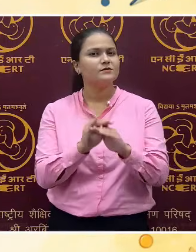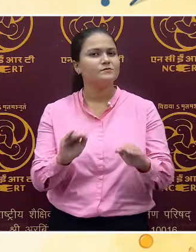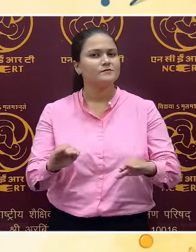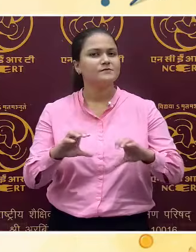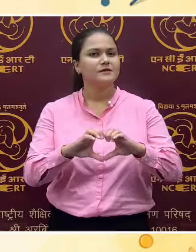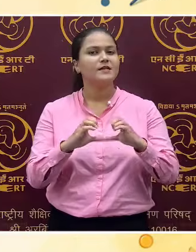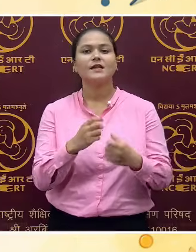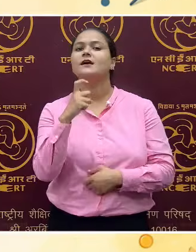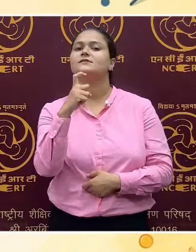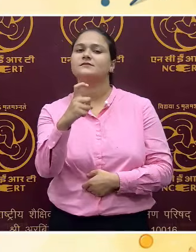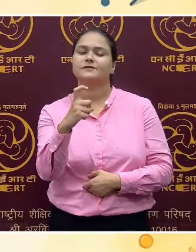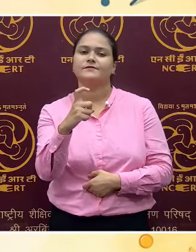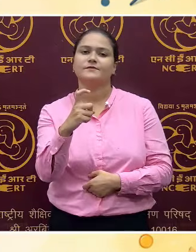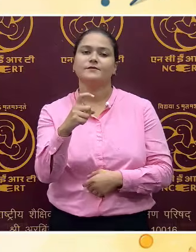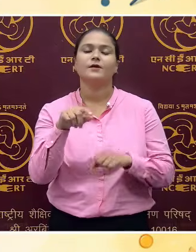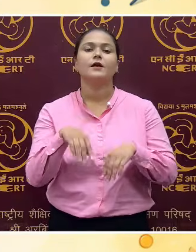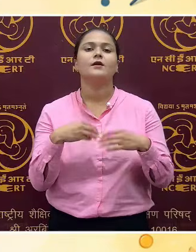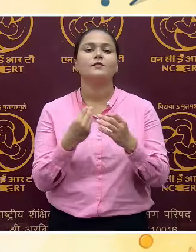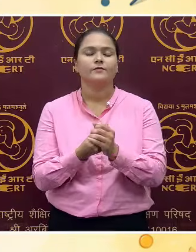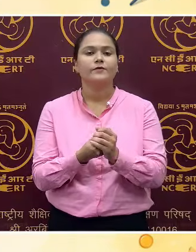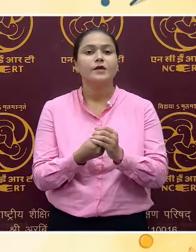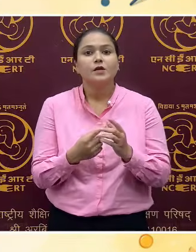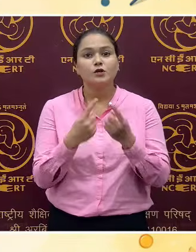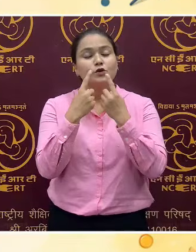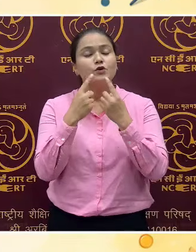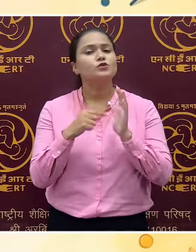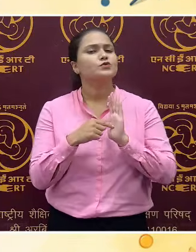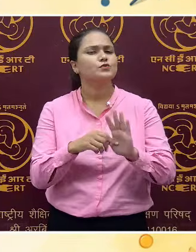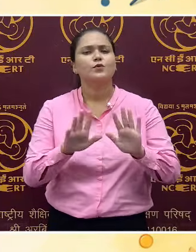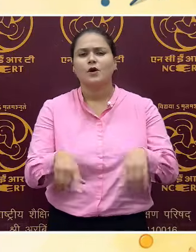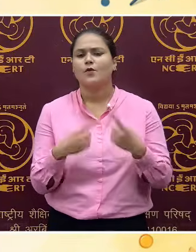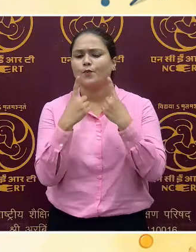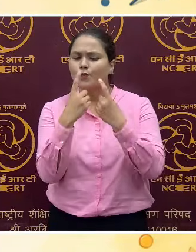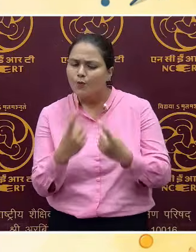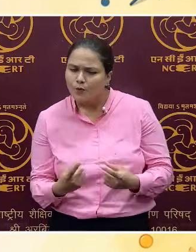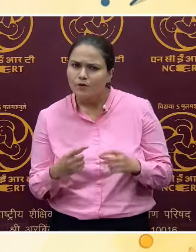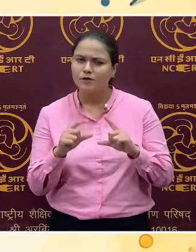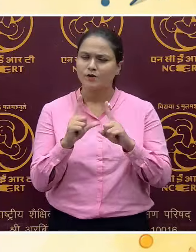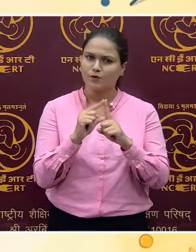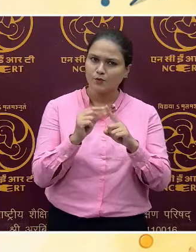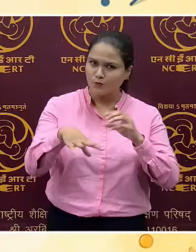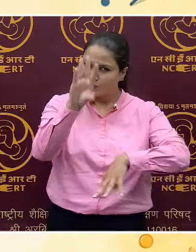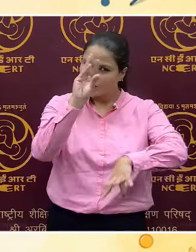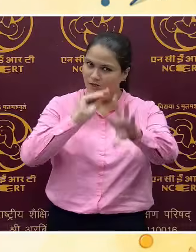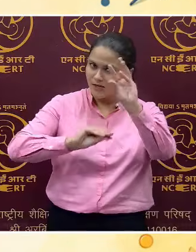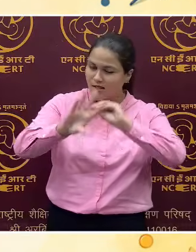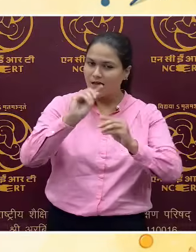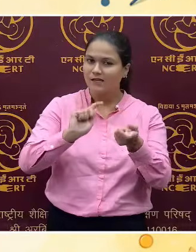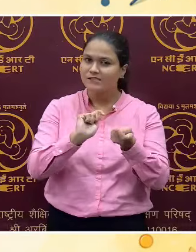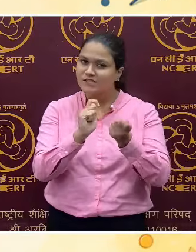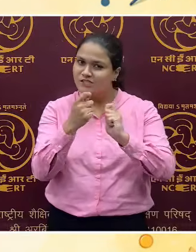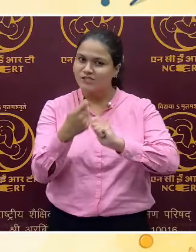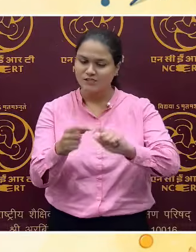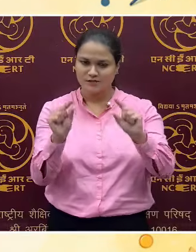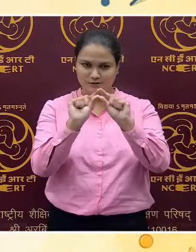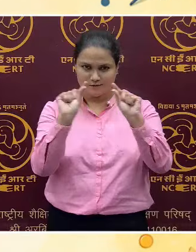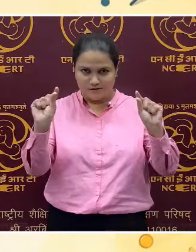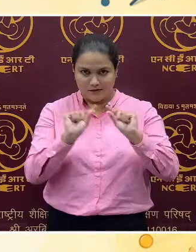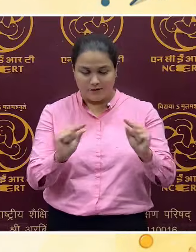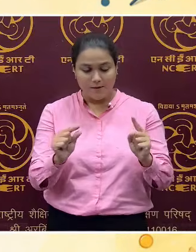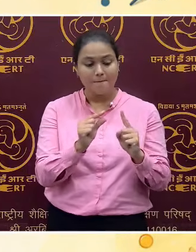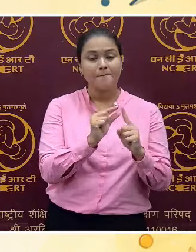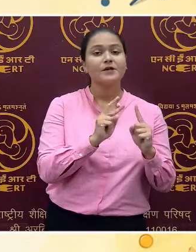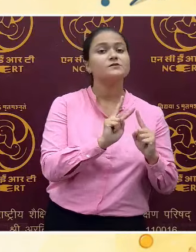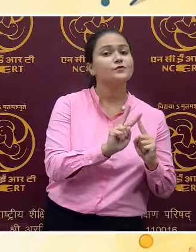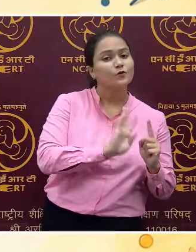grade 7, and we are going to demonstrate a simulation to learn the conversion of a sentence from